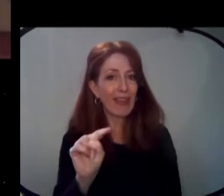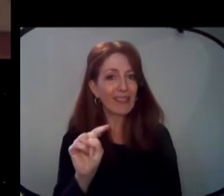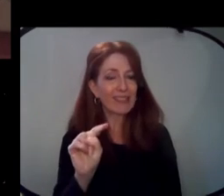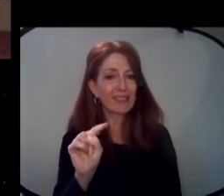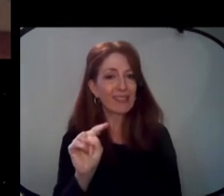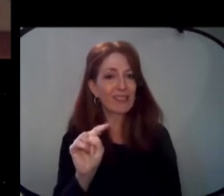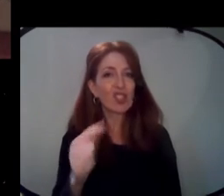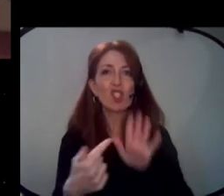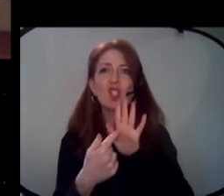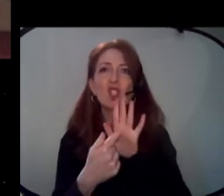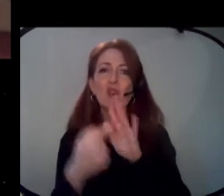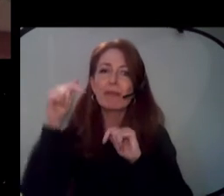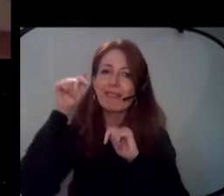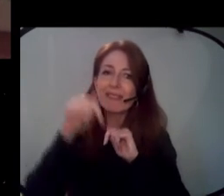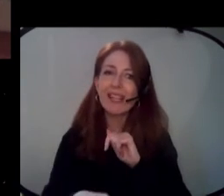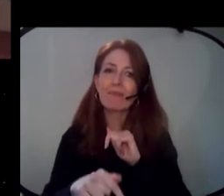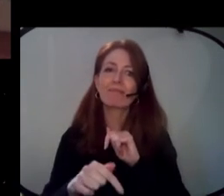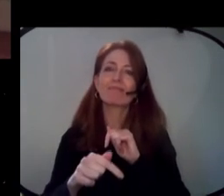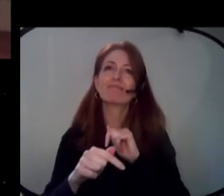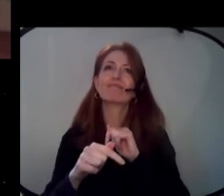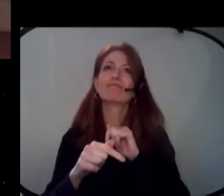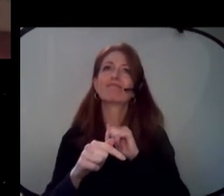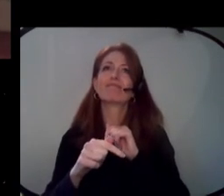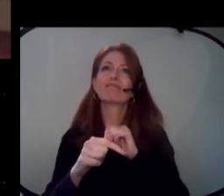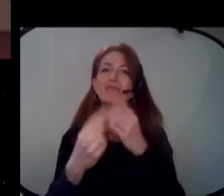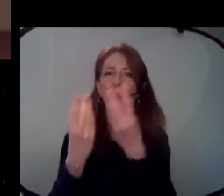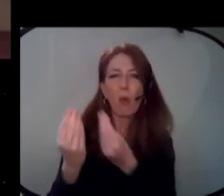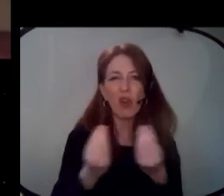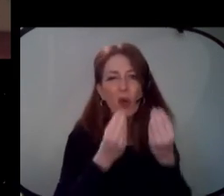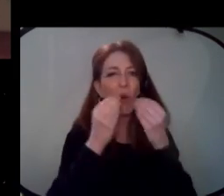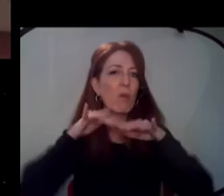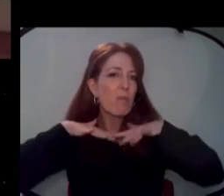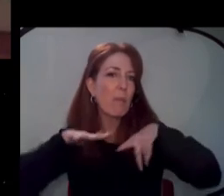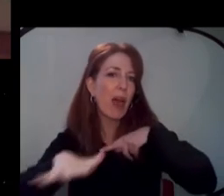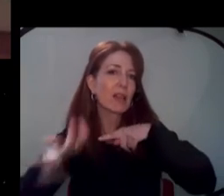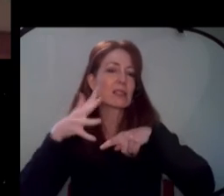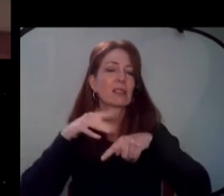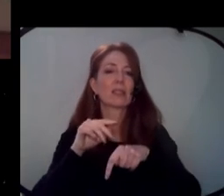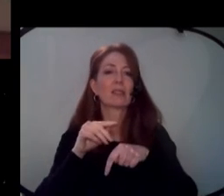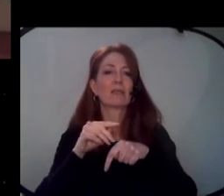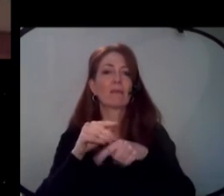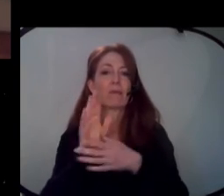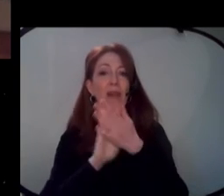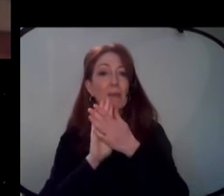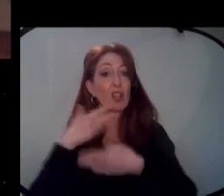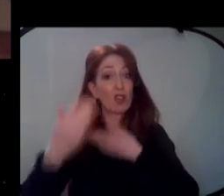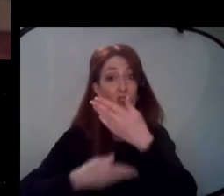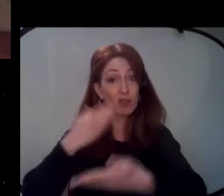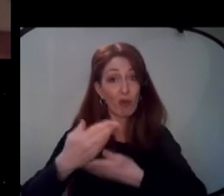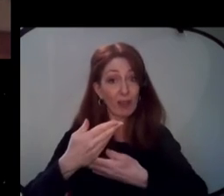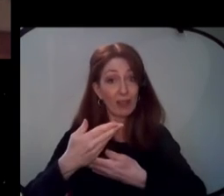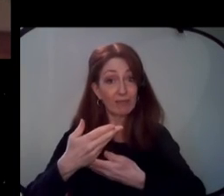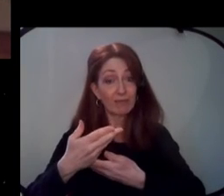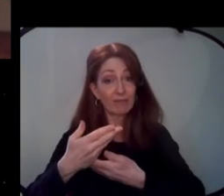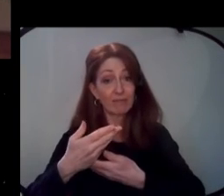the gore of what's going on here. Maybe Bender, you can talk a bit about what's happening in the scene and maybe a bit about the story as well, just in